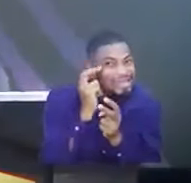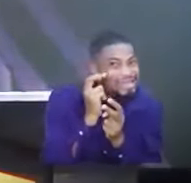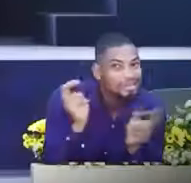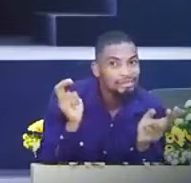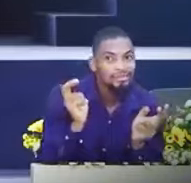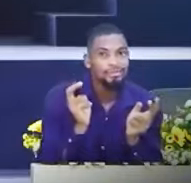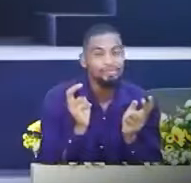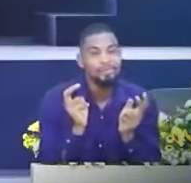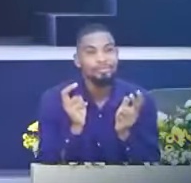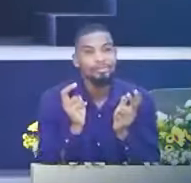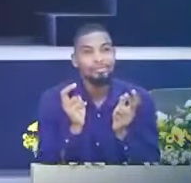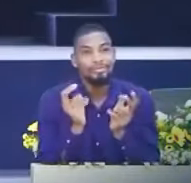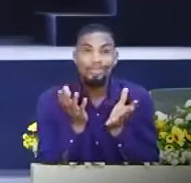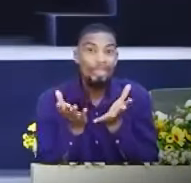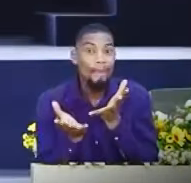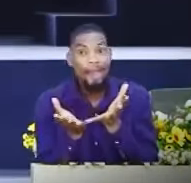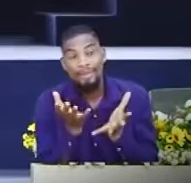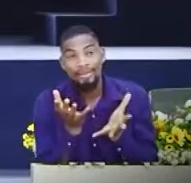growing up,